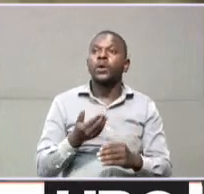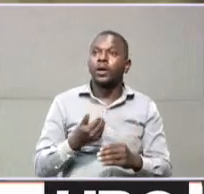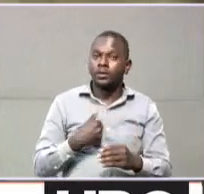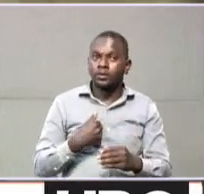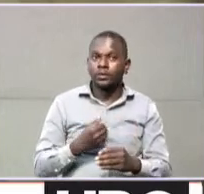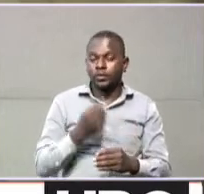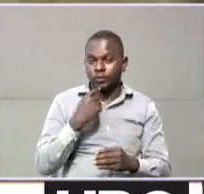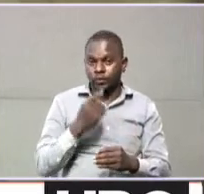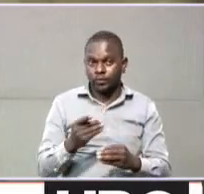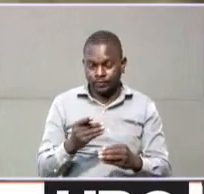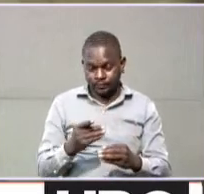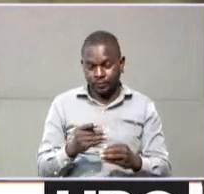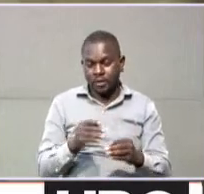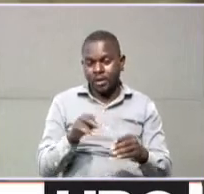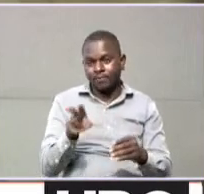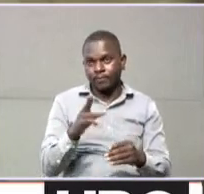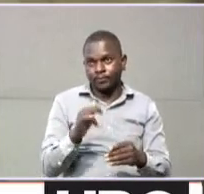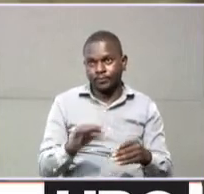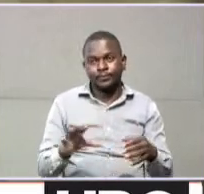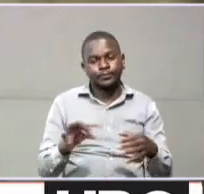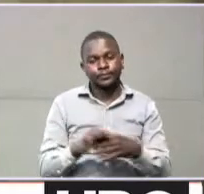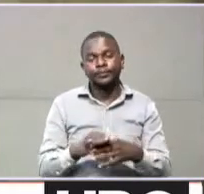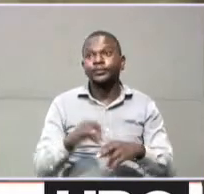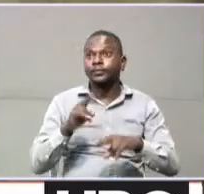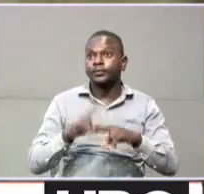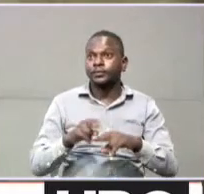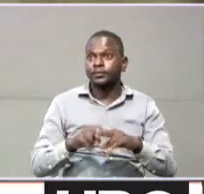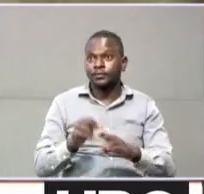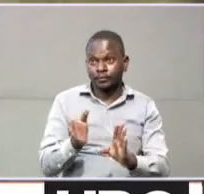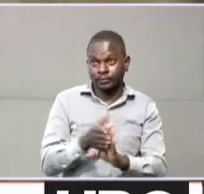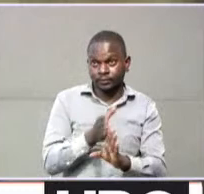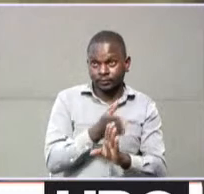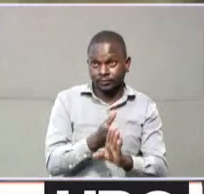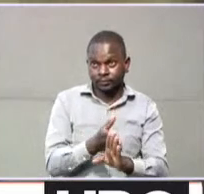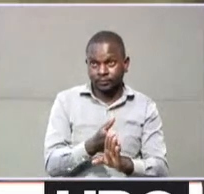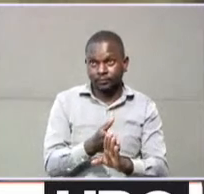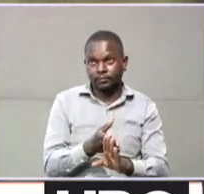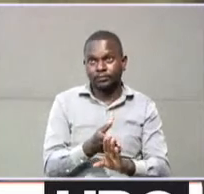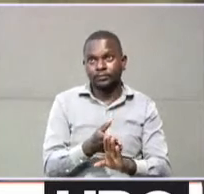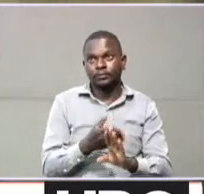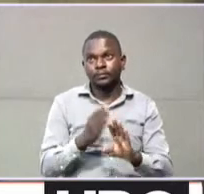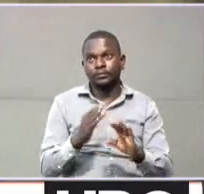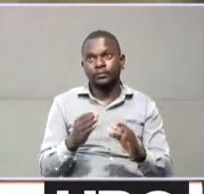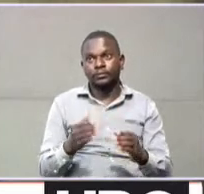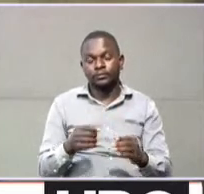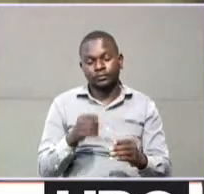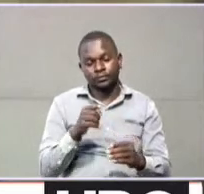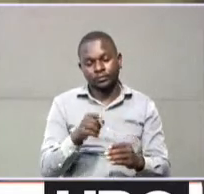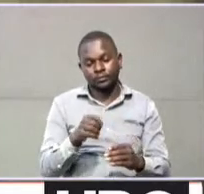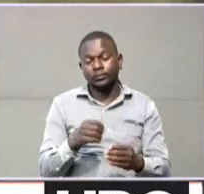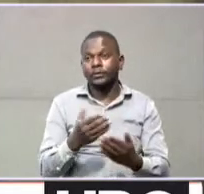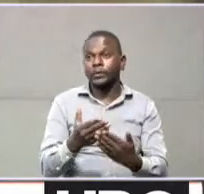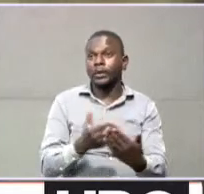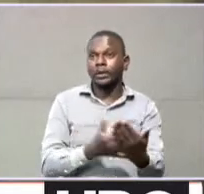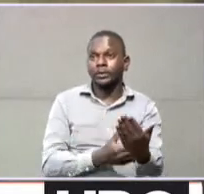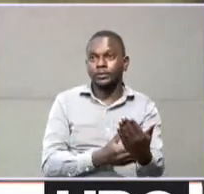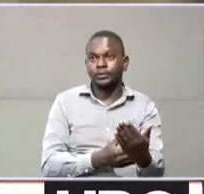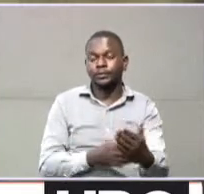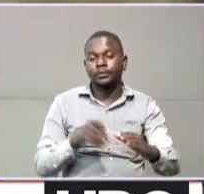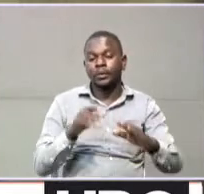because we said they are closely related you can be seated that i guide you we have a statement